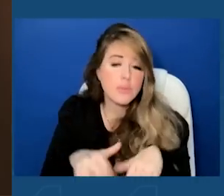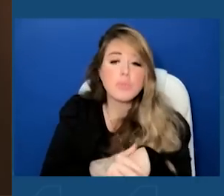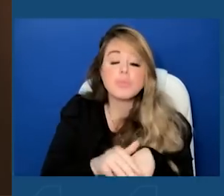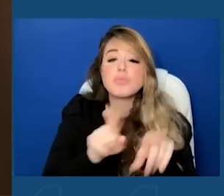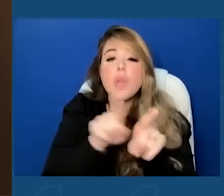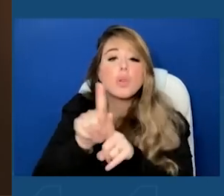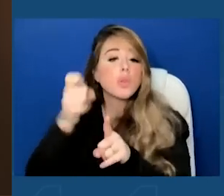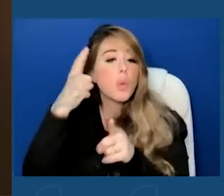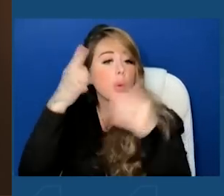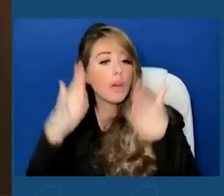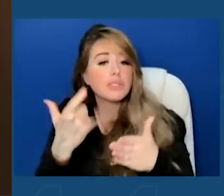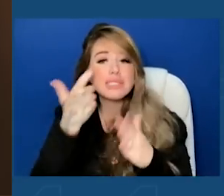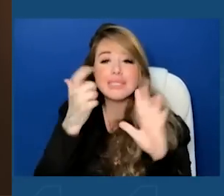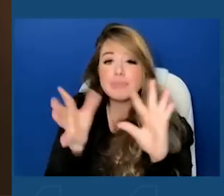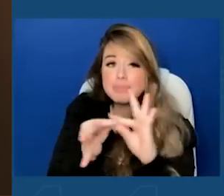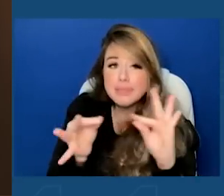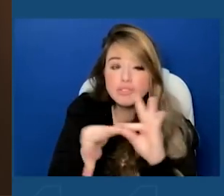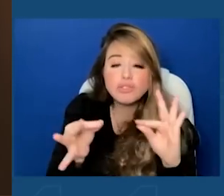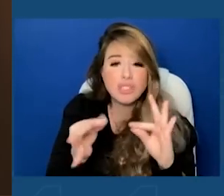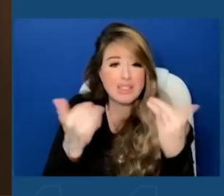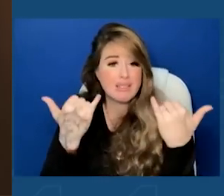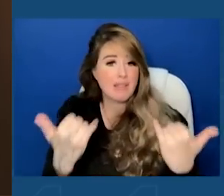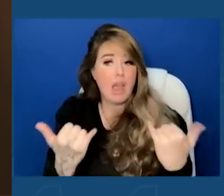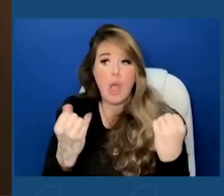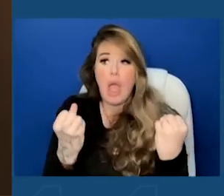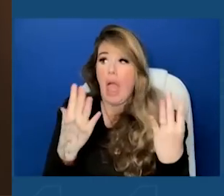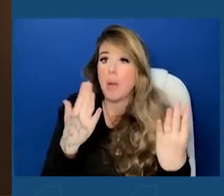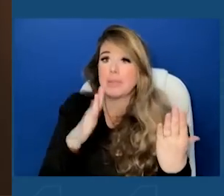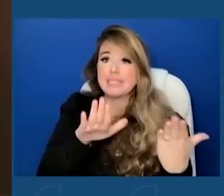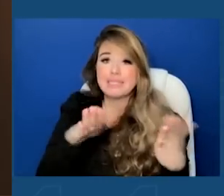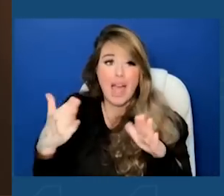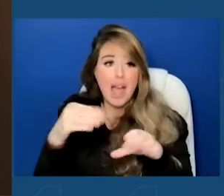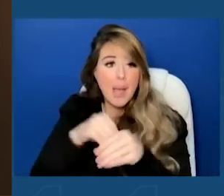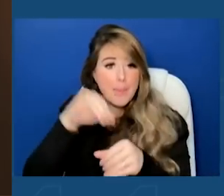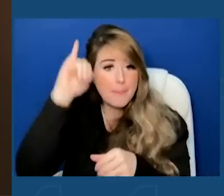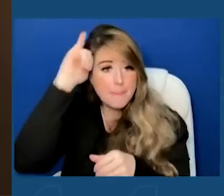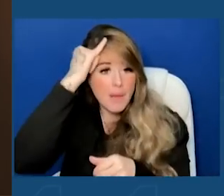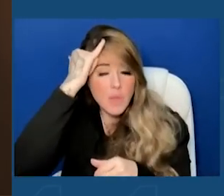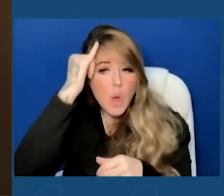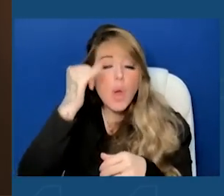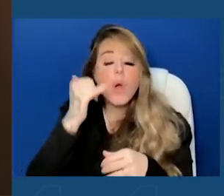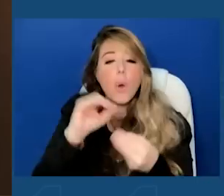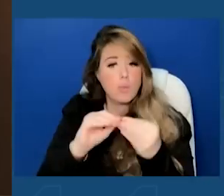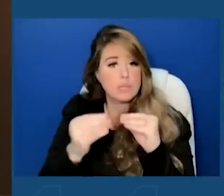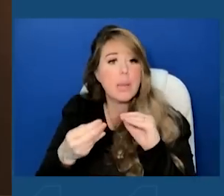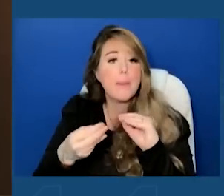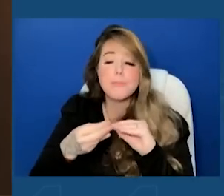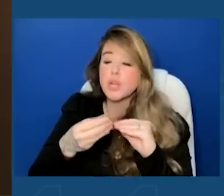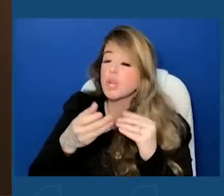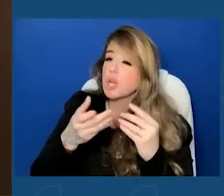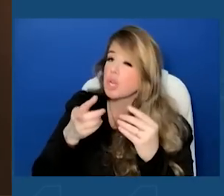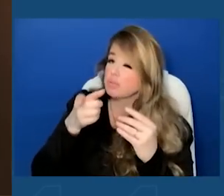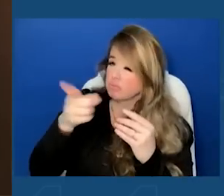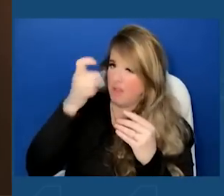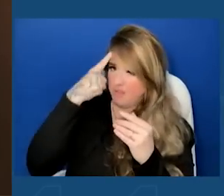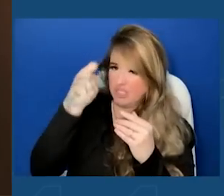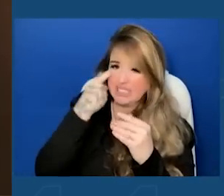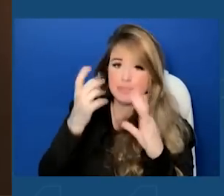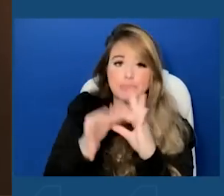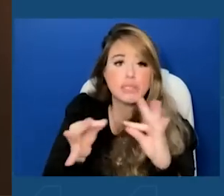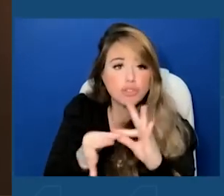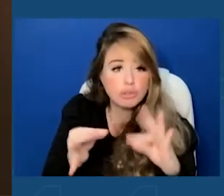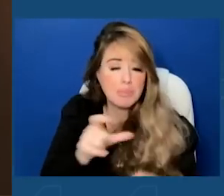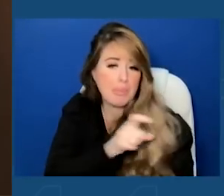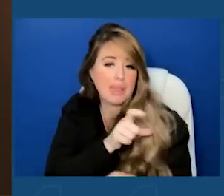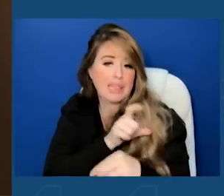mentioned the death toll in the city of Buffalo. The Buffalo Police Department